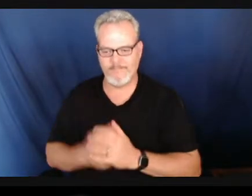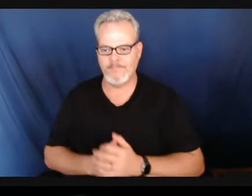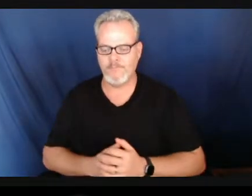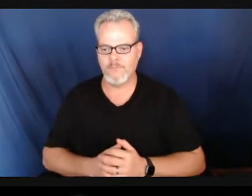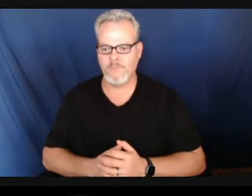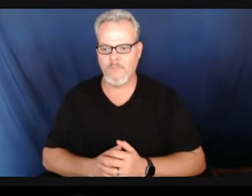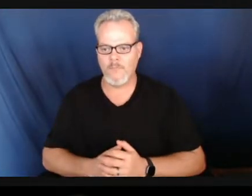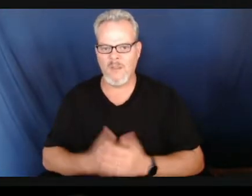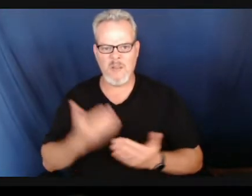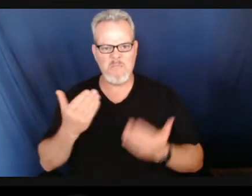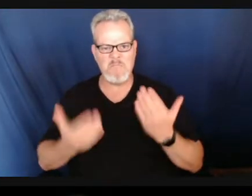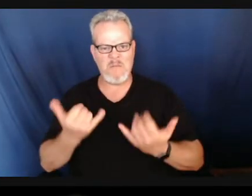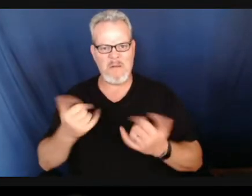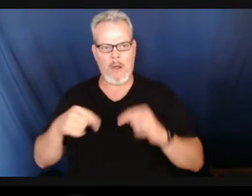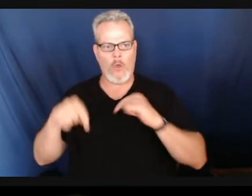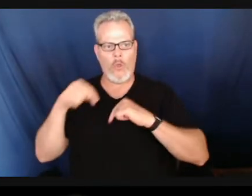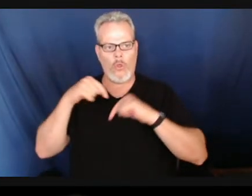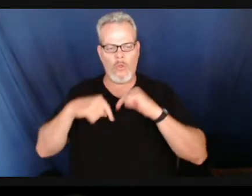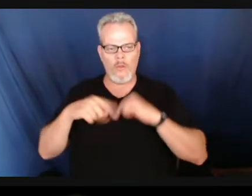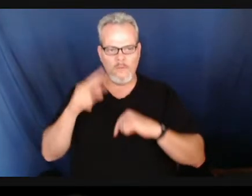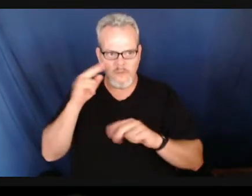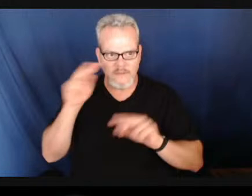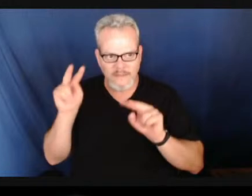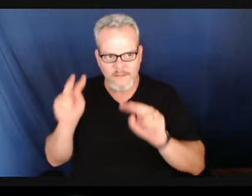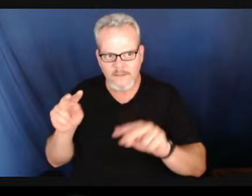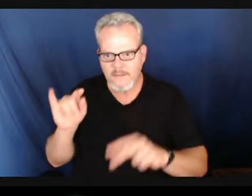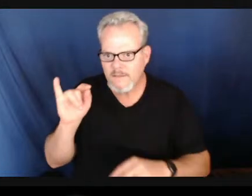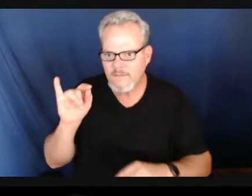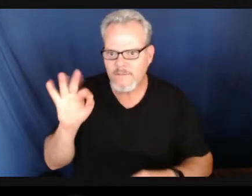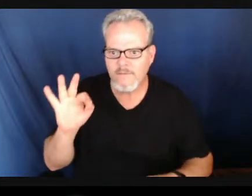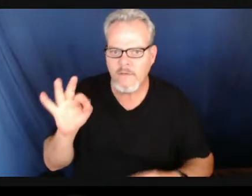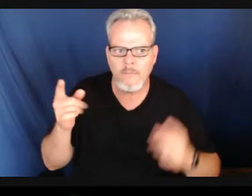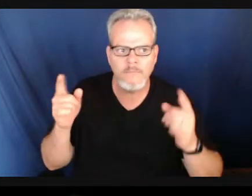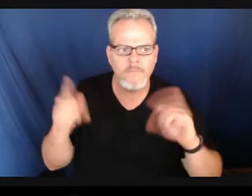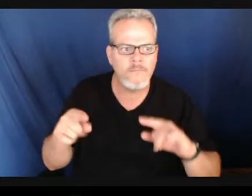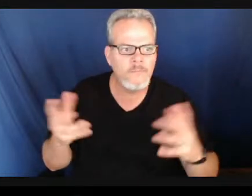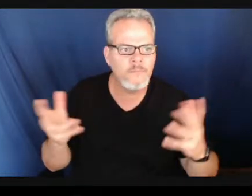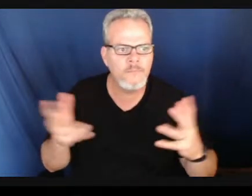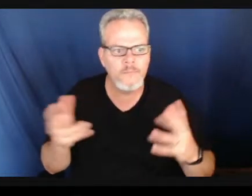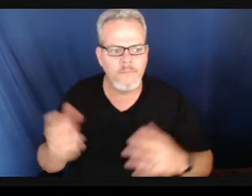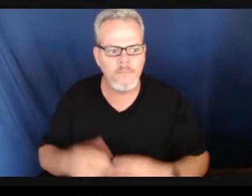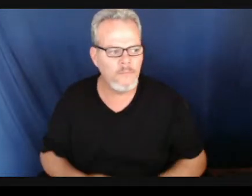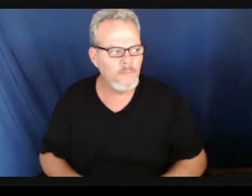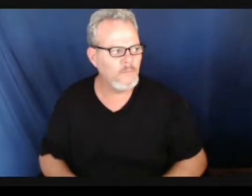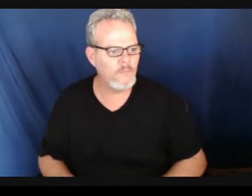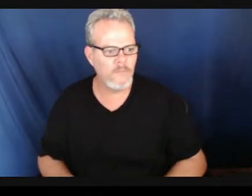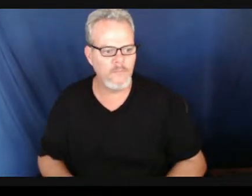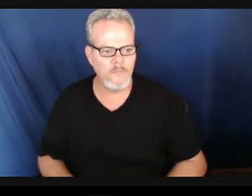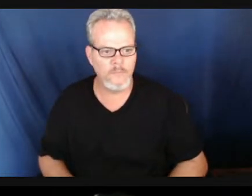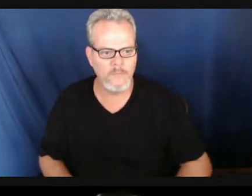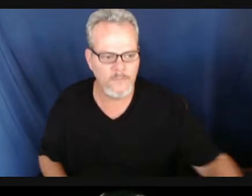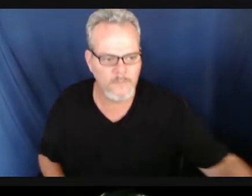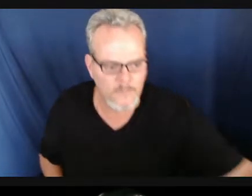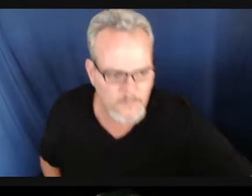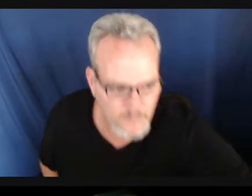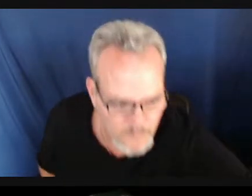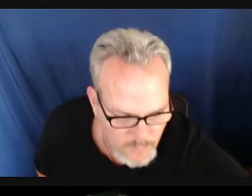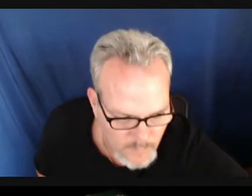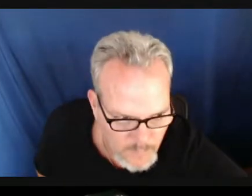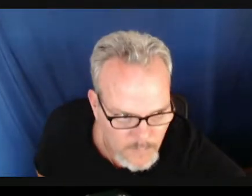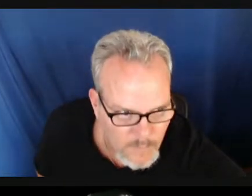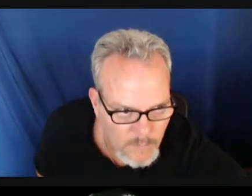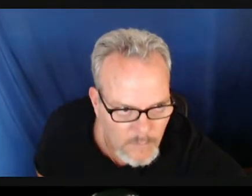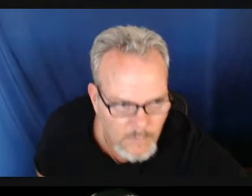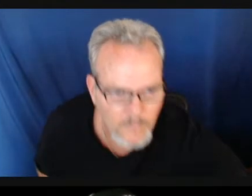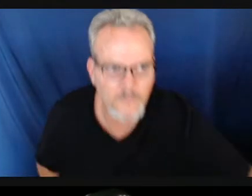would be a good time to go back to our, let's see if we have, that helps at all. No, it doesn't help us at all there. To show us some of that